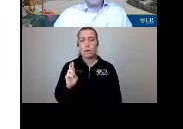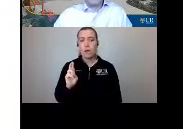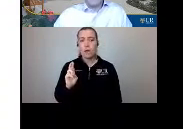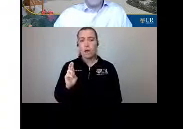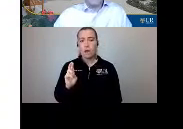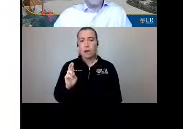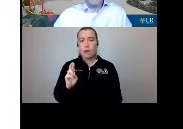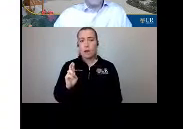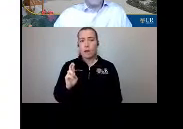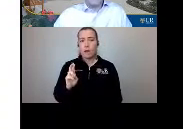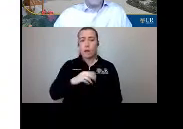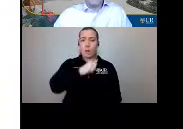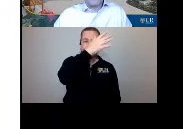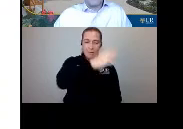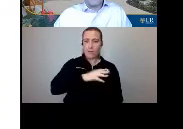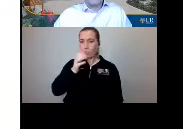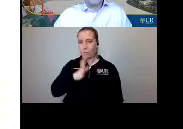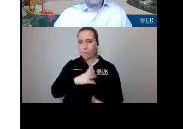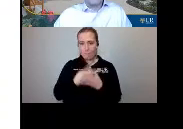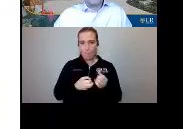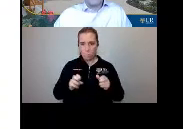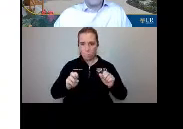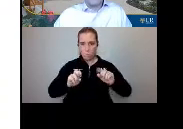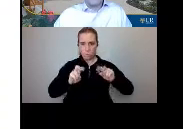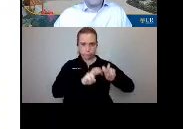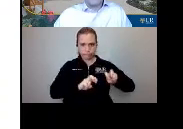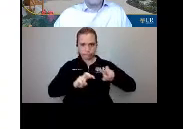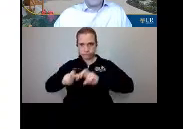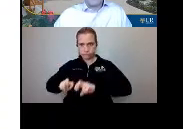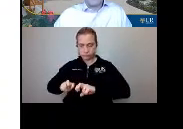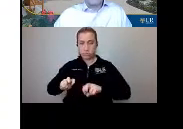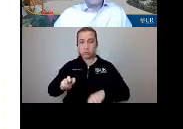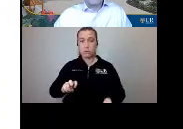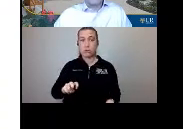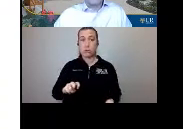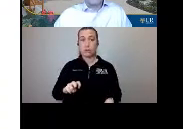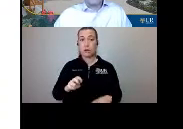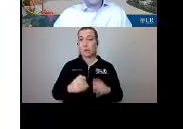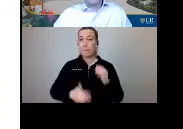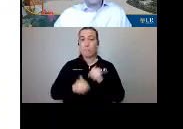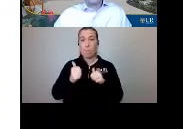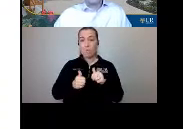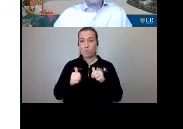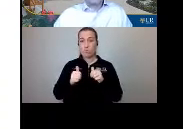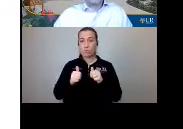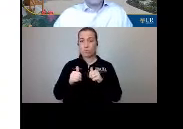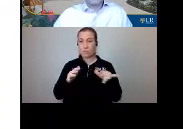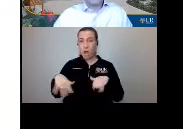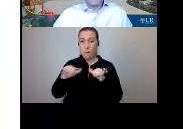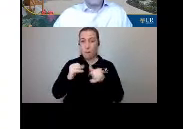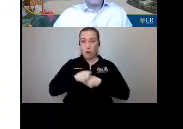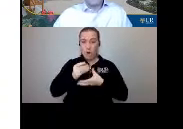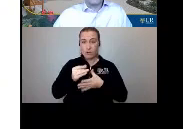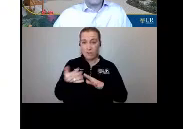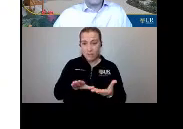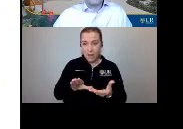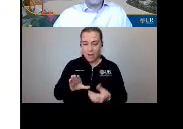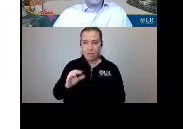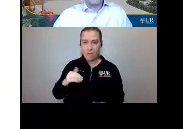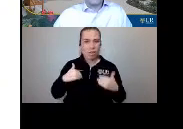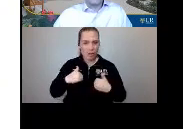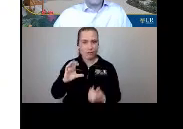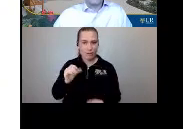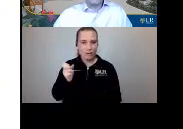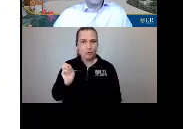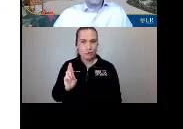looking at both men and women, lung cancer is by far the most common cause of mortality related to cancer,